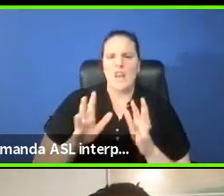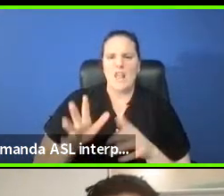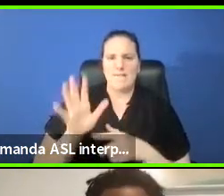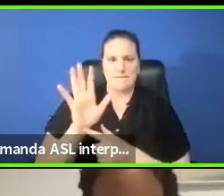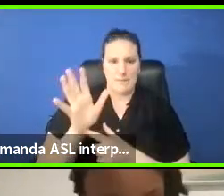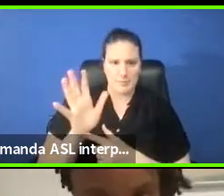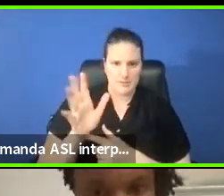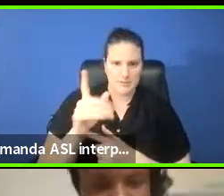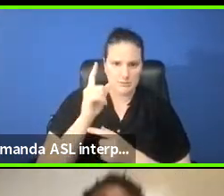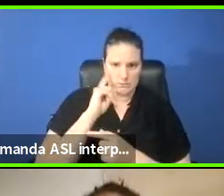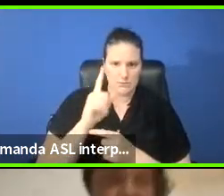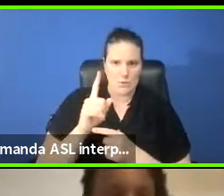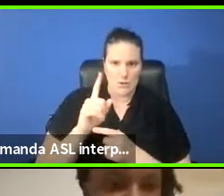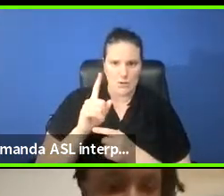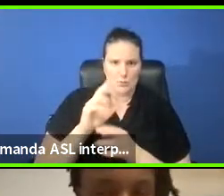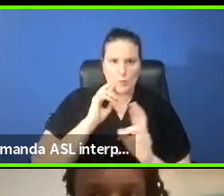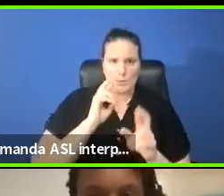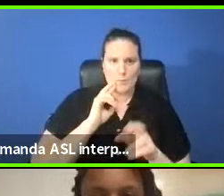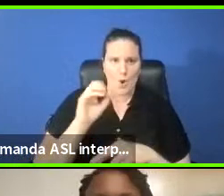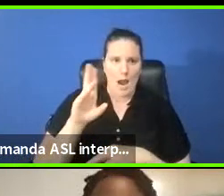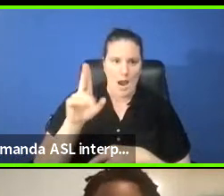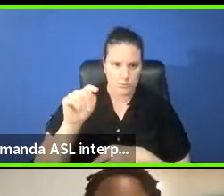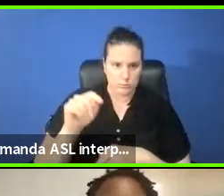for a quick report out.